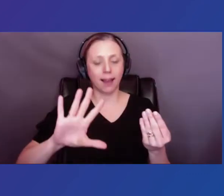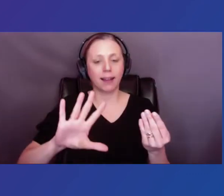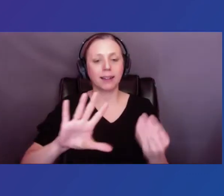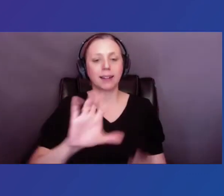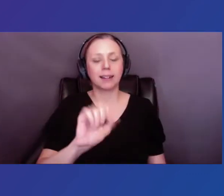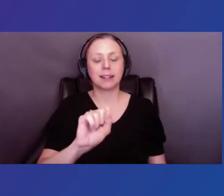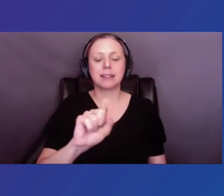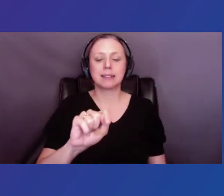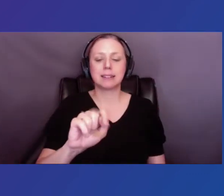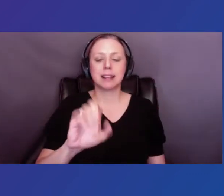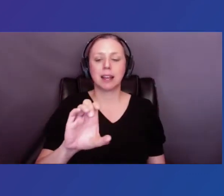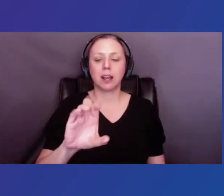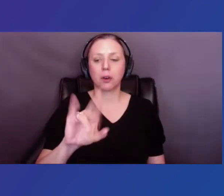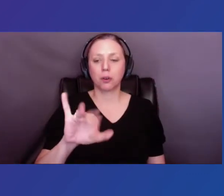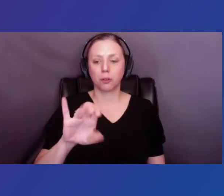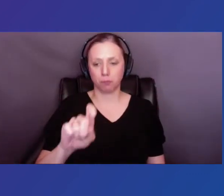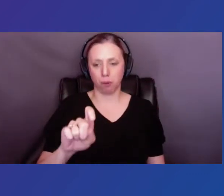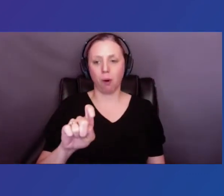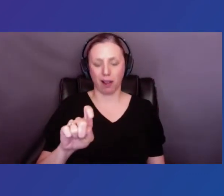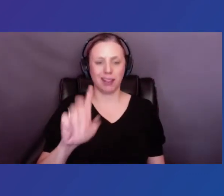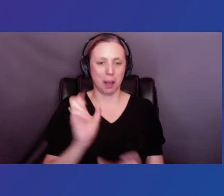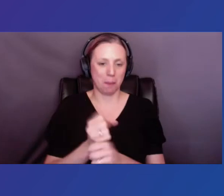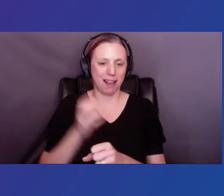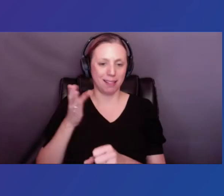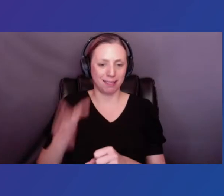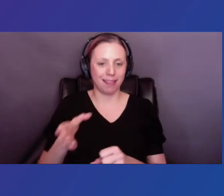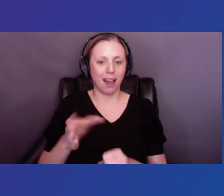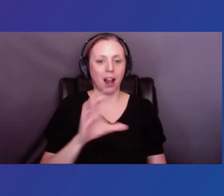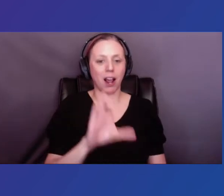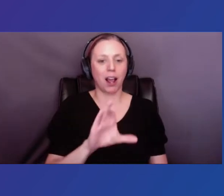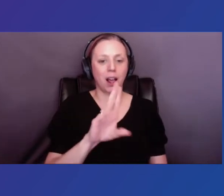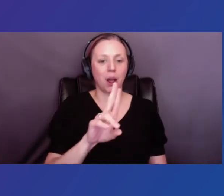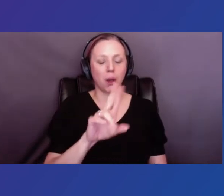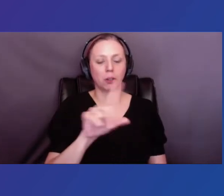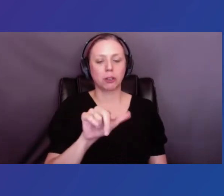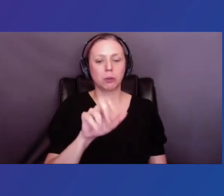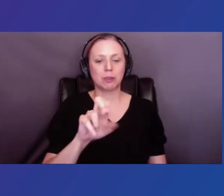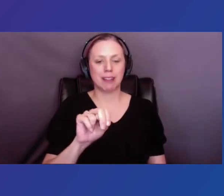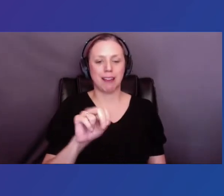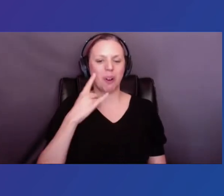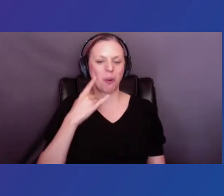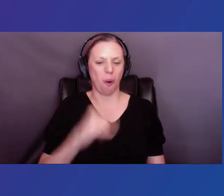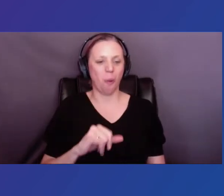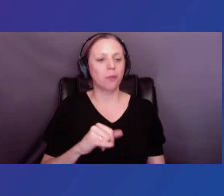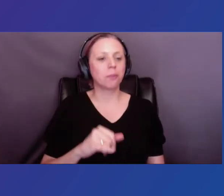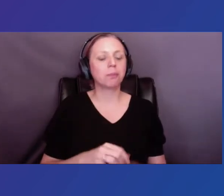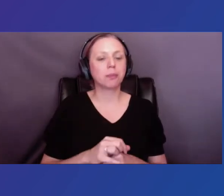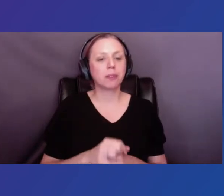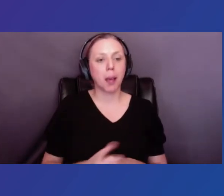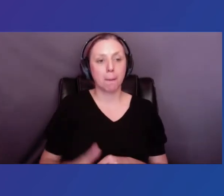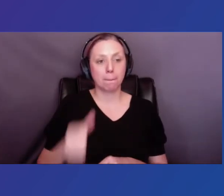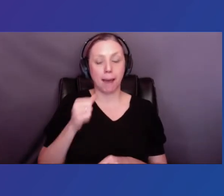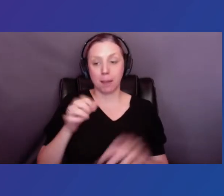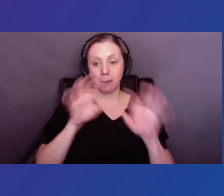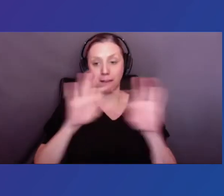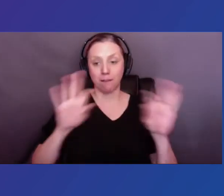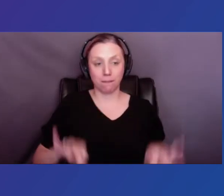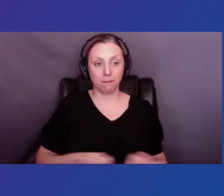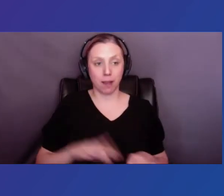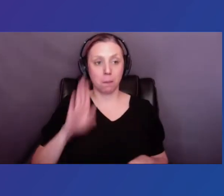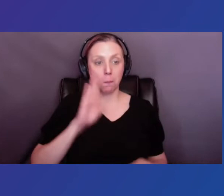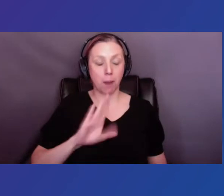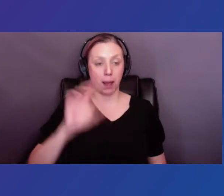Croix. Behind me on the white wall is a framed brown and tan poster